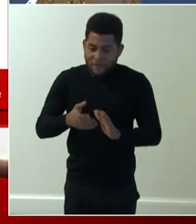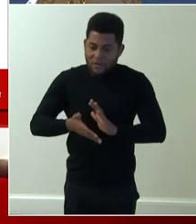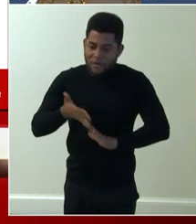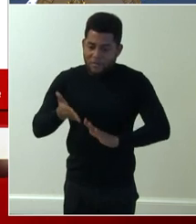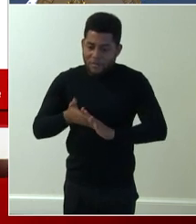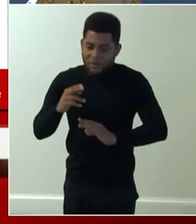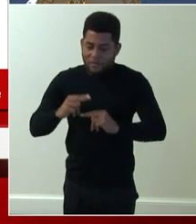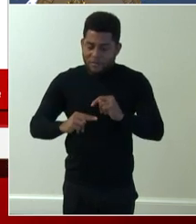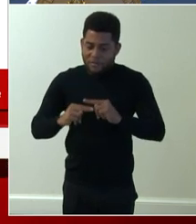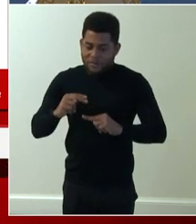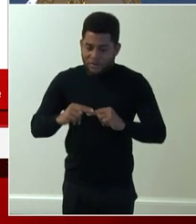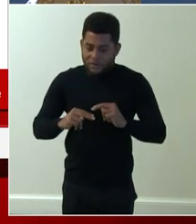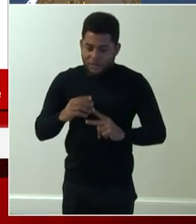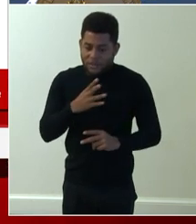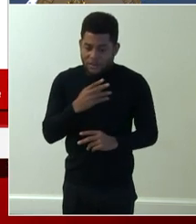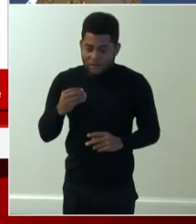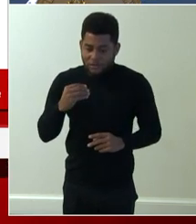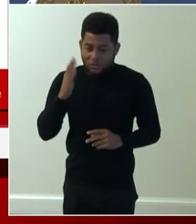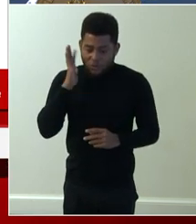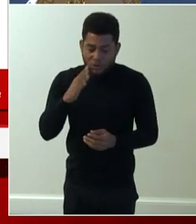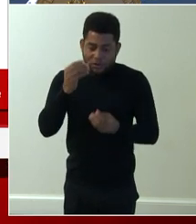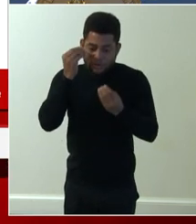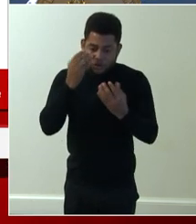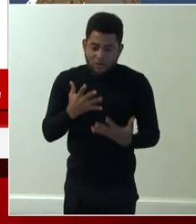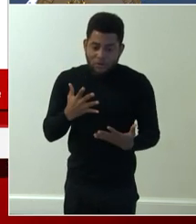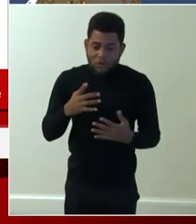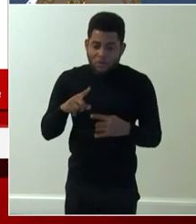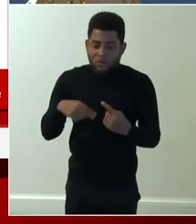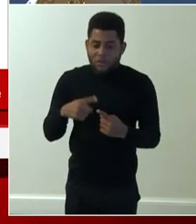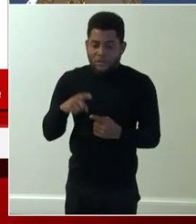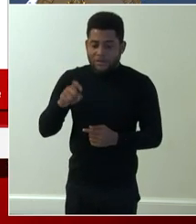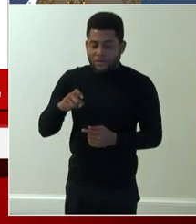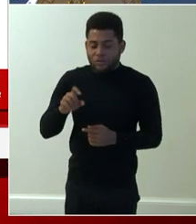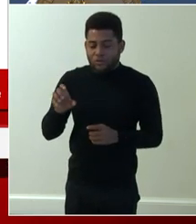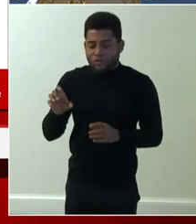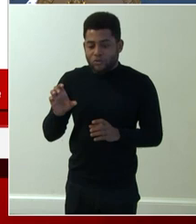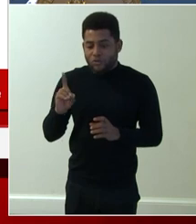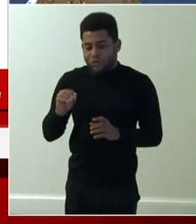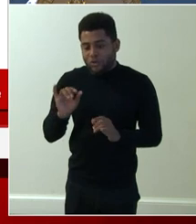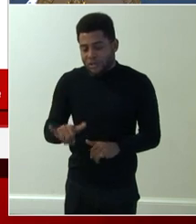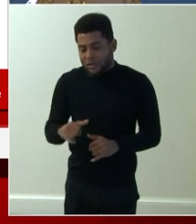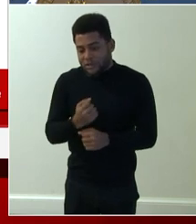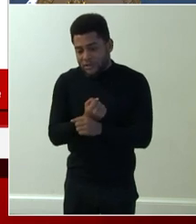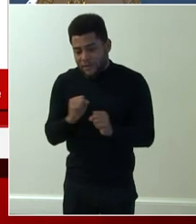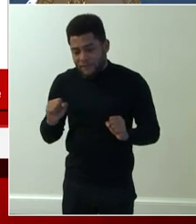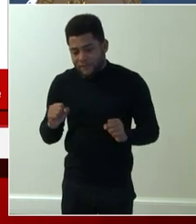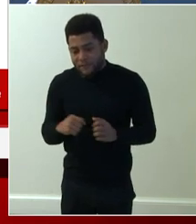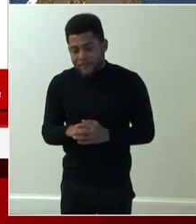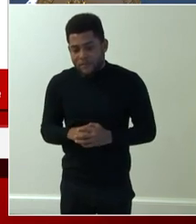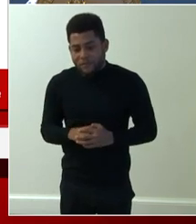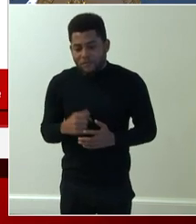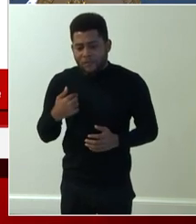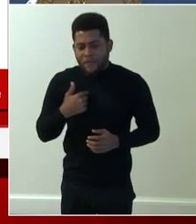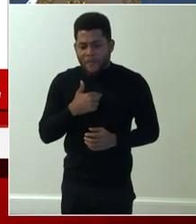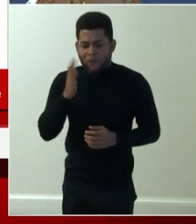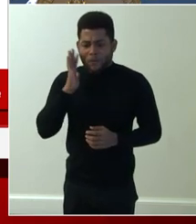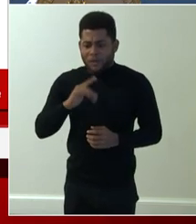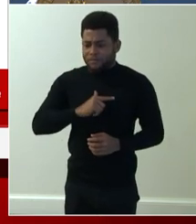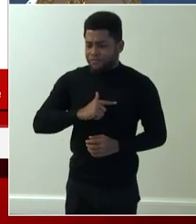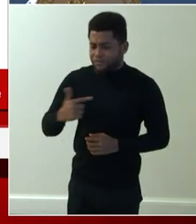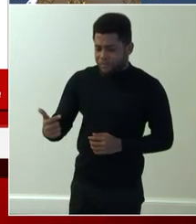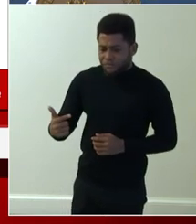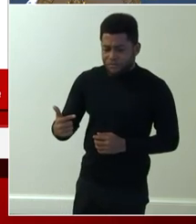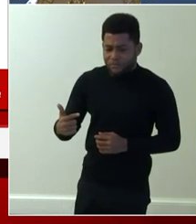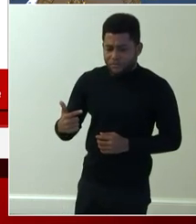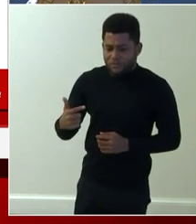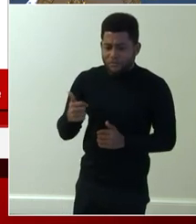buildings and are going to let us know what they need to do that and do that safely. I am going to turn to Chancellor Farabee